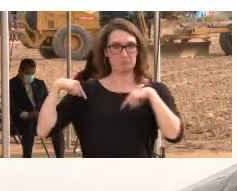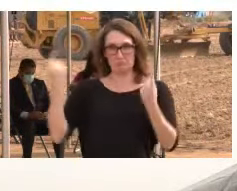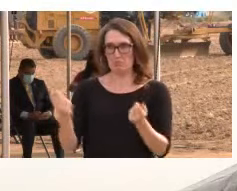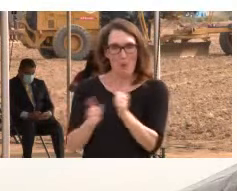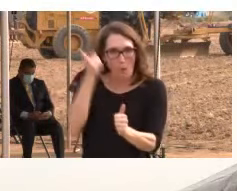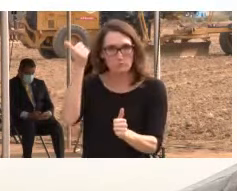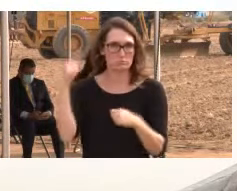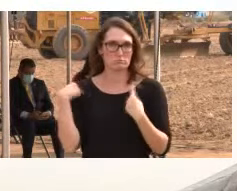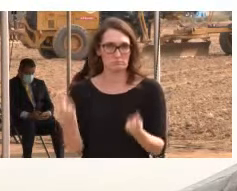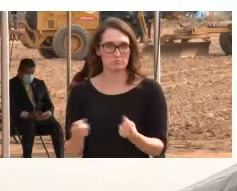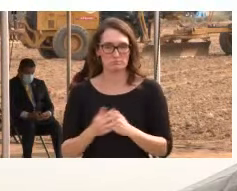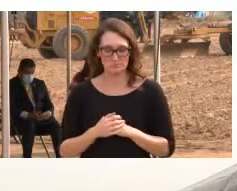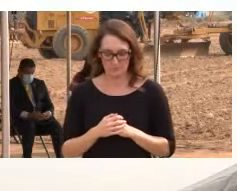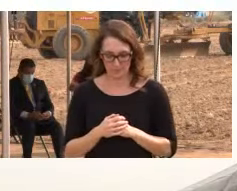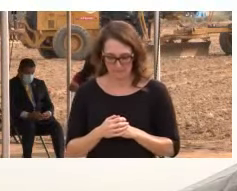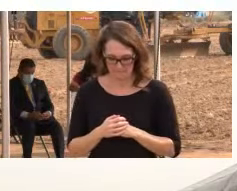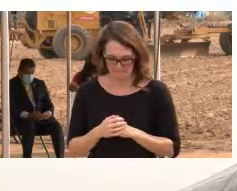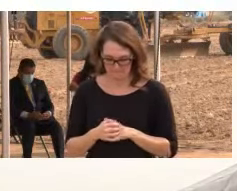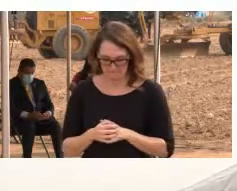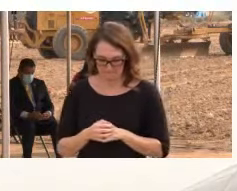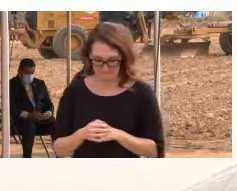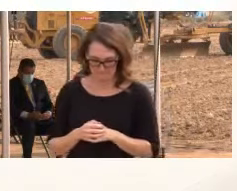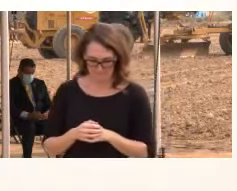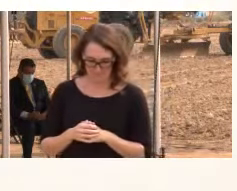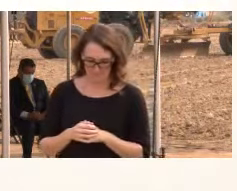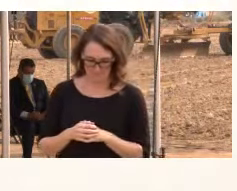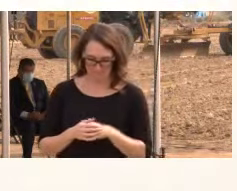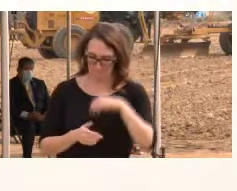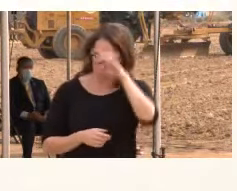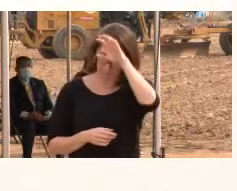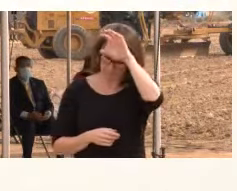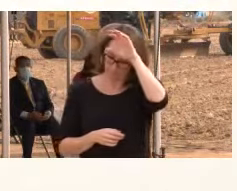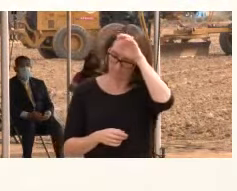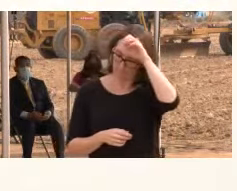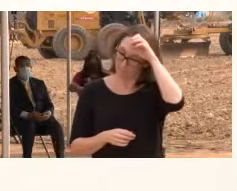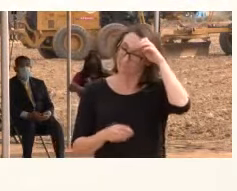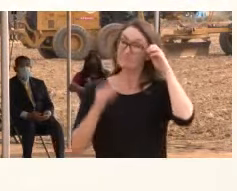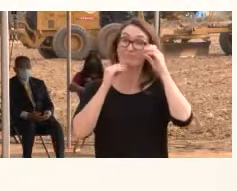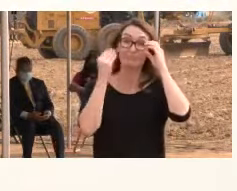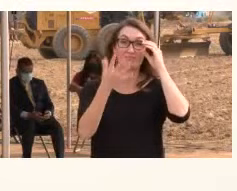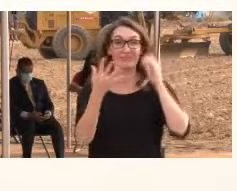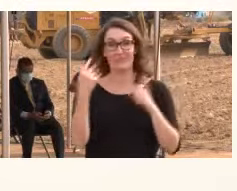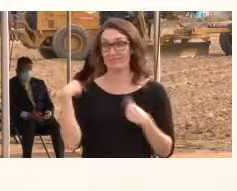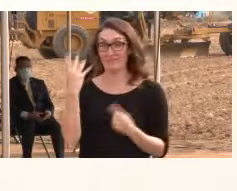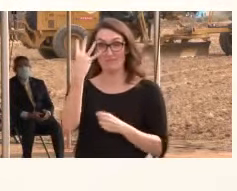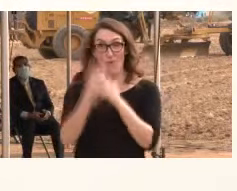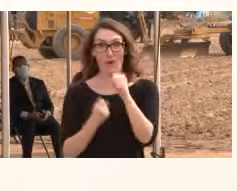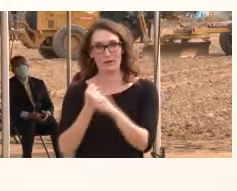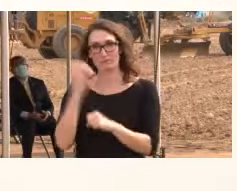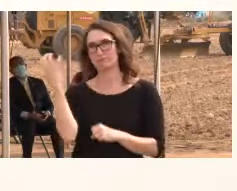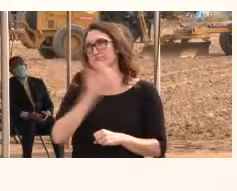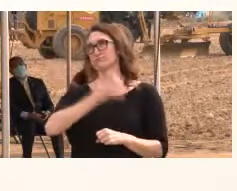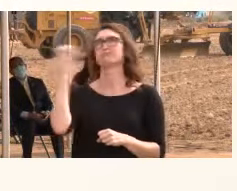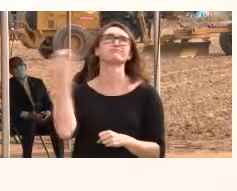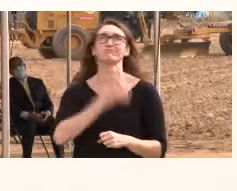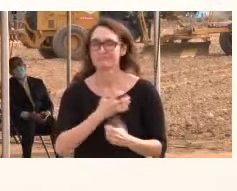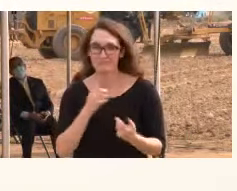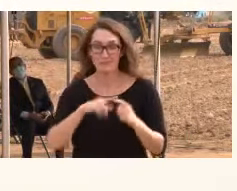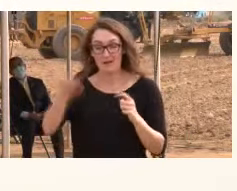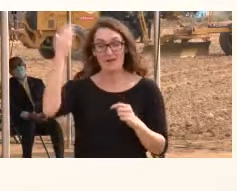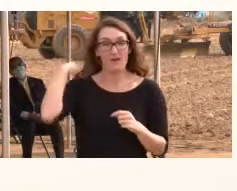Yeah. Let me say in closing, these past 4 years have been one hell of a ride. But 48 years ago,